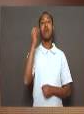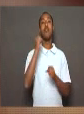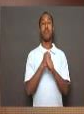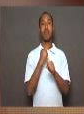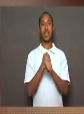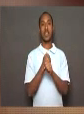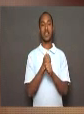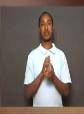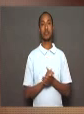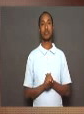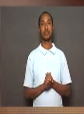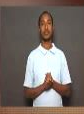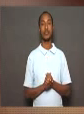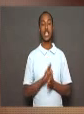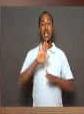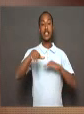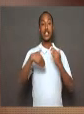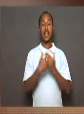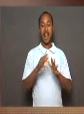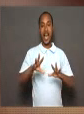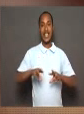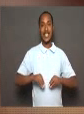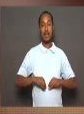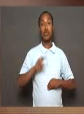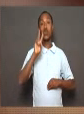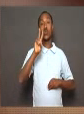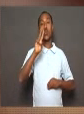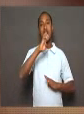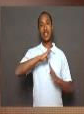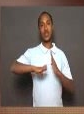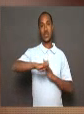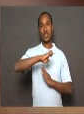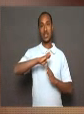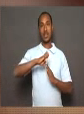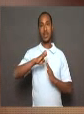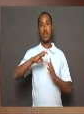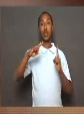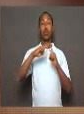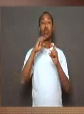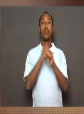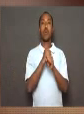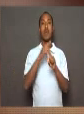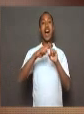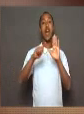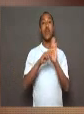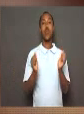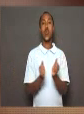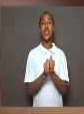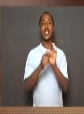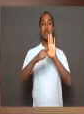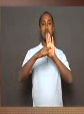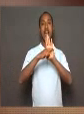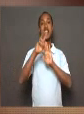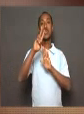ore-forming elements. They generally accept 2 electrons to form ions with